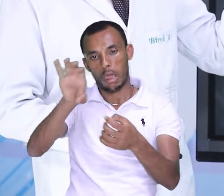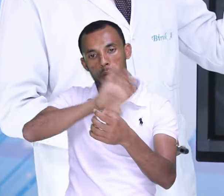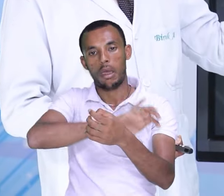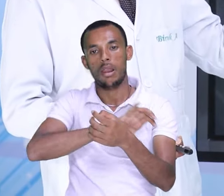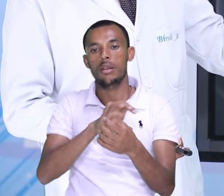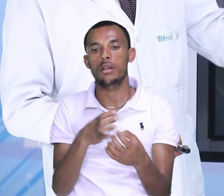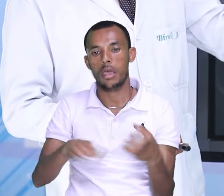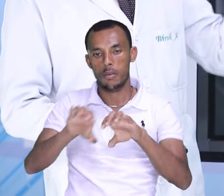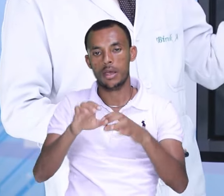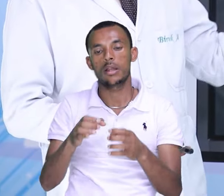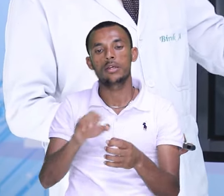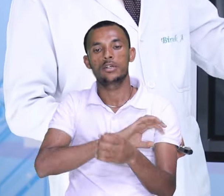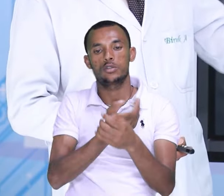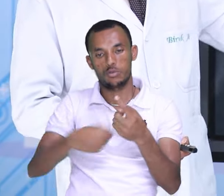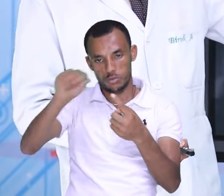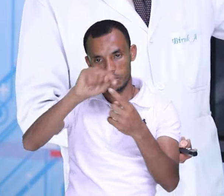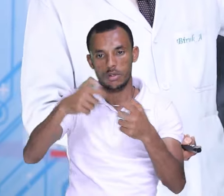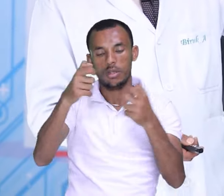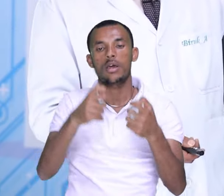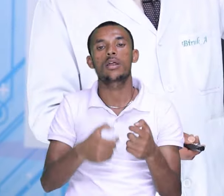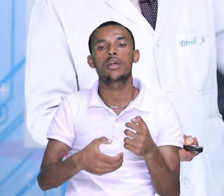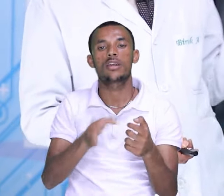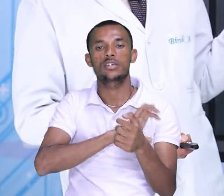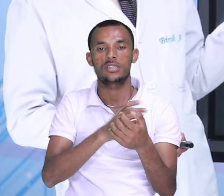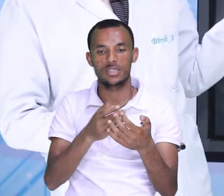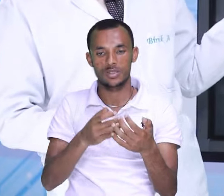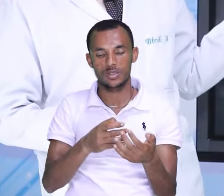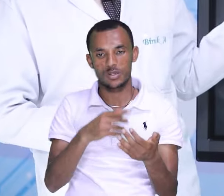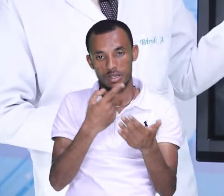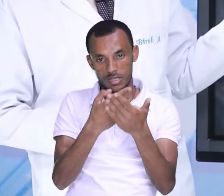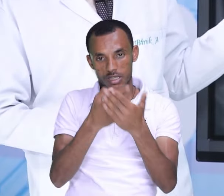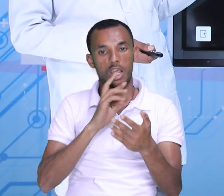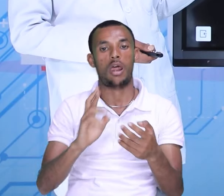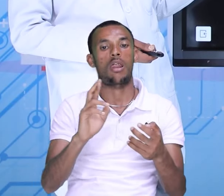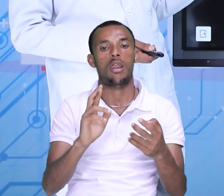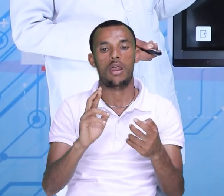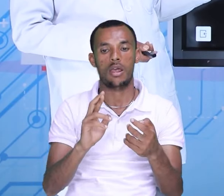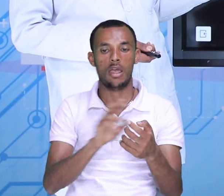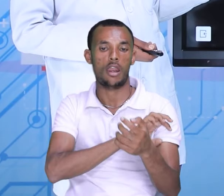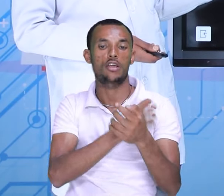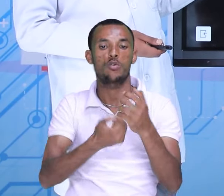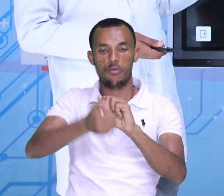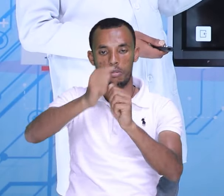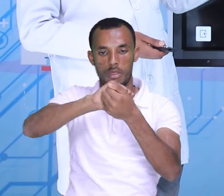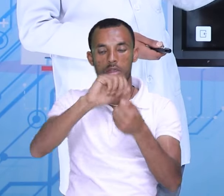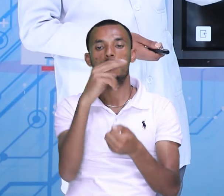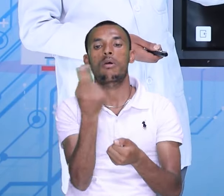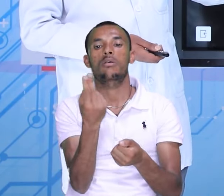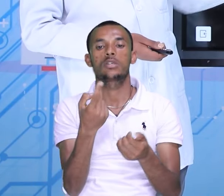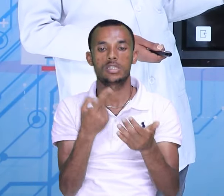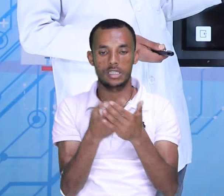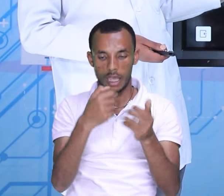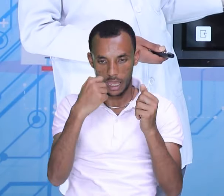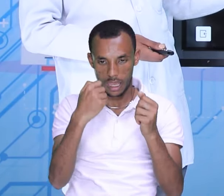Therefore, electrochemical cells are energy converters or energy conversion devices. Therefore, they can